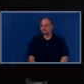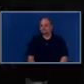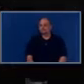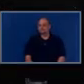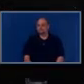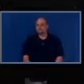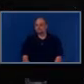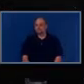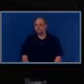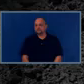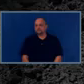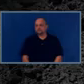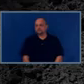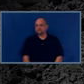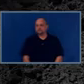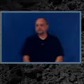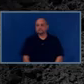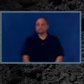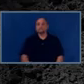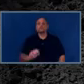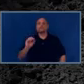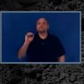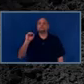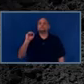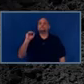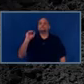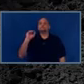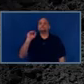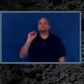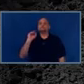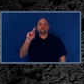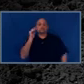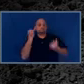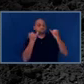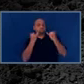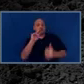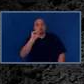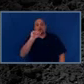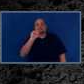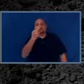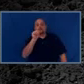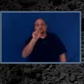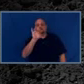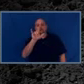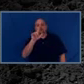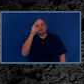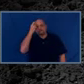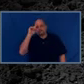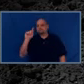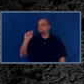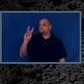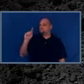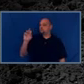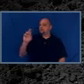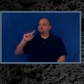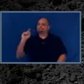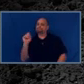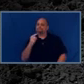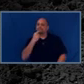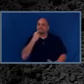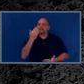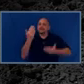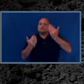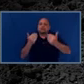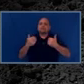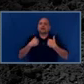Okay, there you have it. Okay, so Nathaniel on Twitter asks, it was mentioned that there was a possible carbonate, that